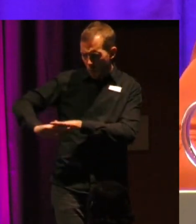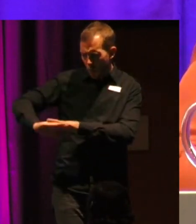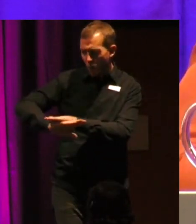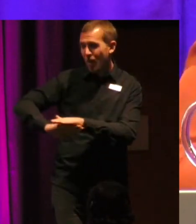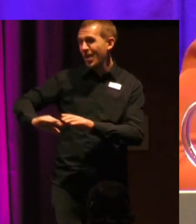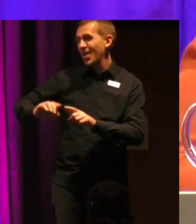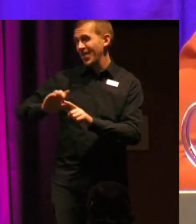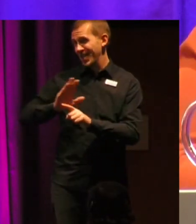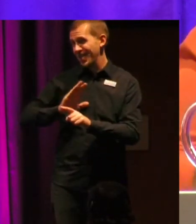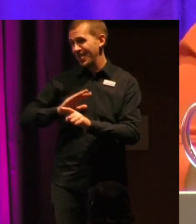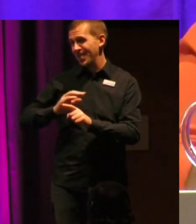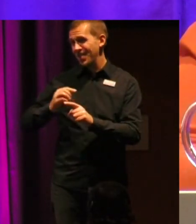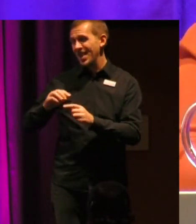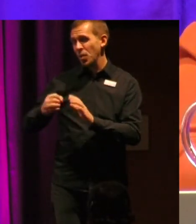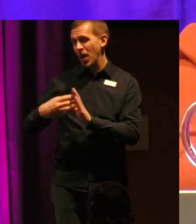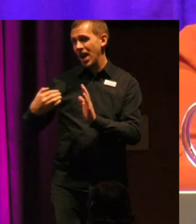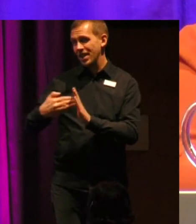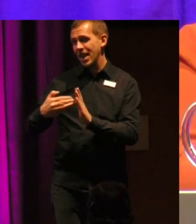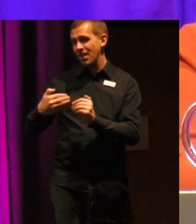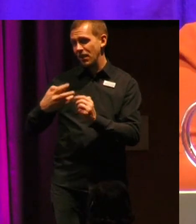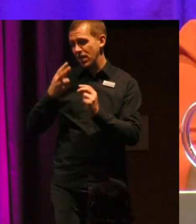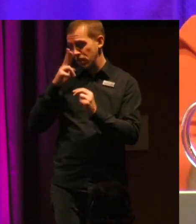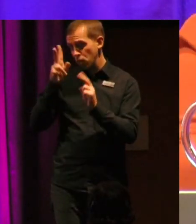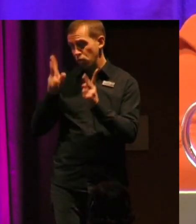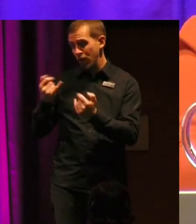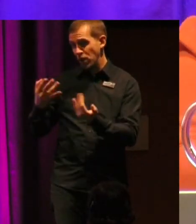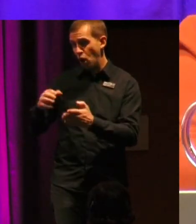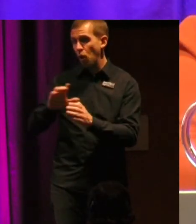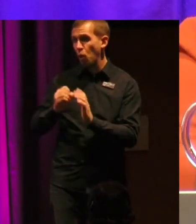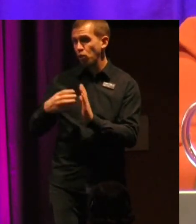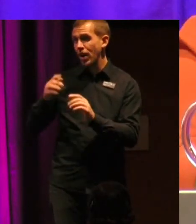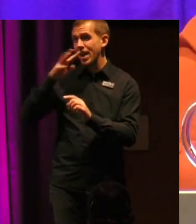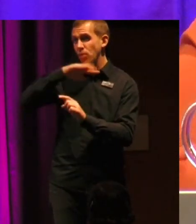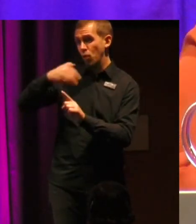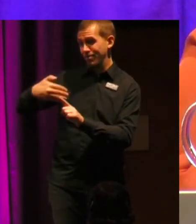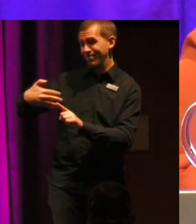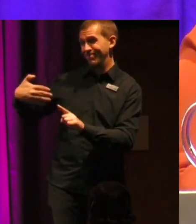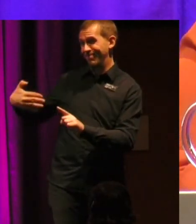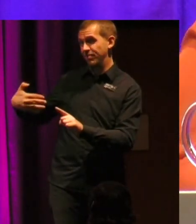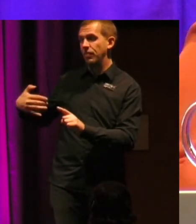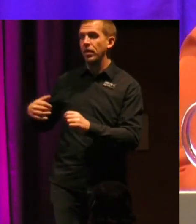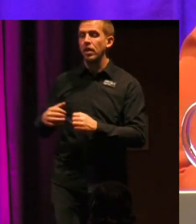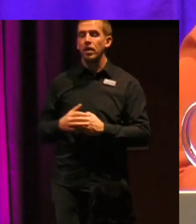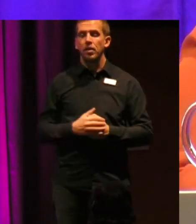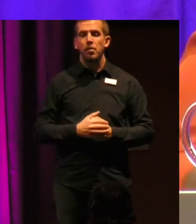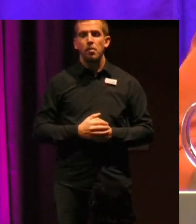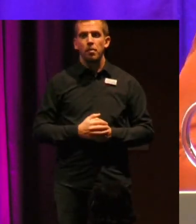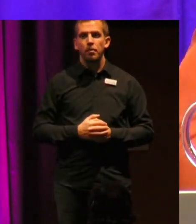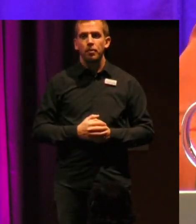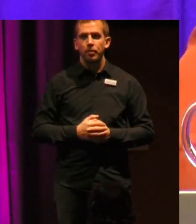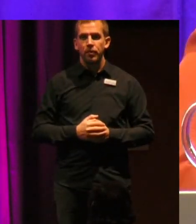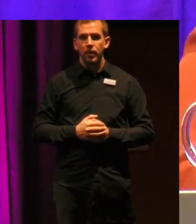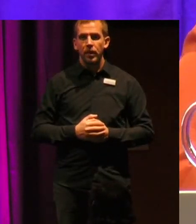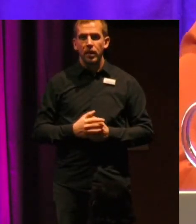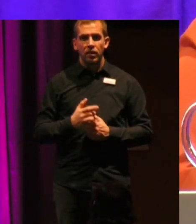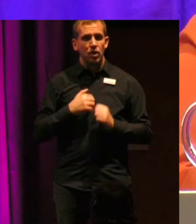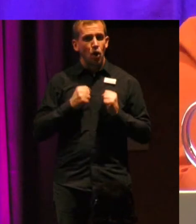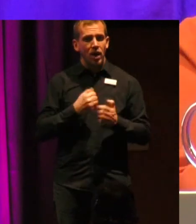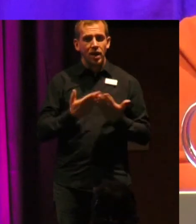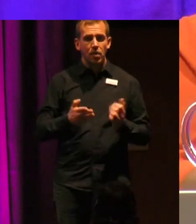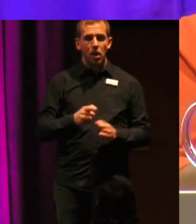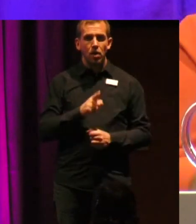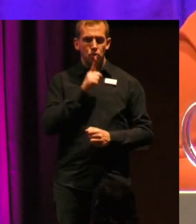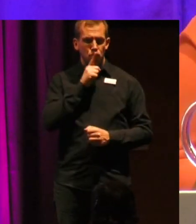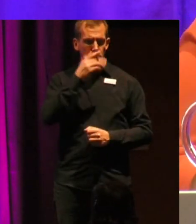back to the curricula and those types of things, and figure out how to talk about these things. Or we're not. We're going to sweep it under the rug again, and